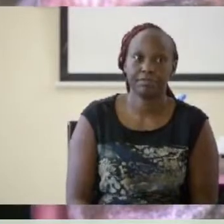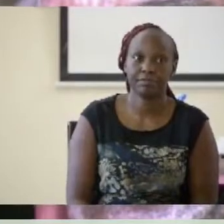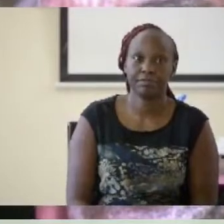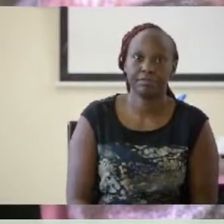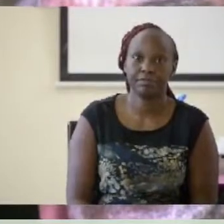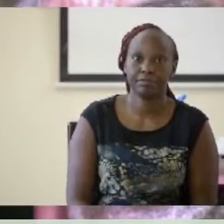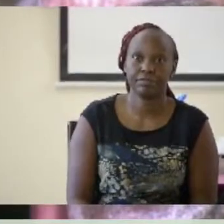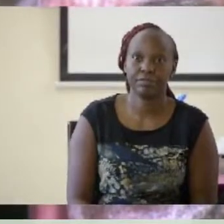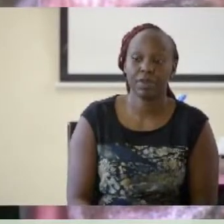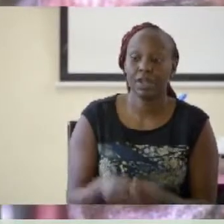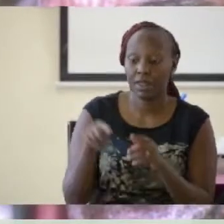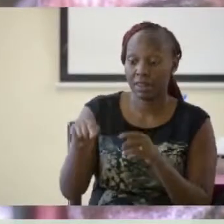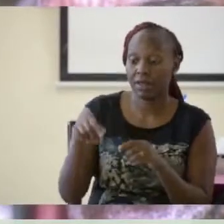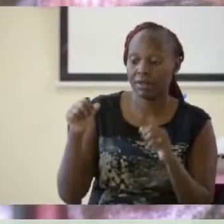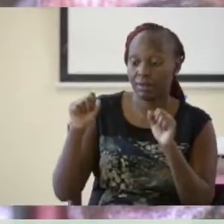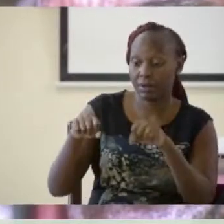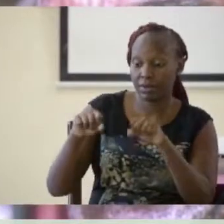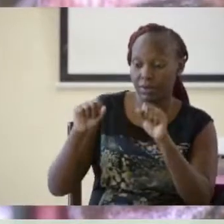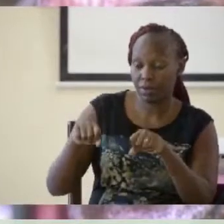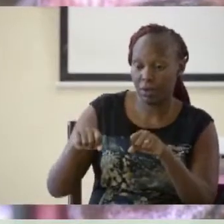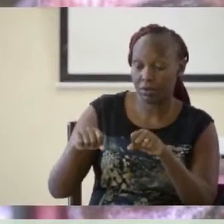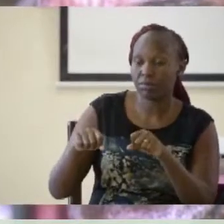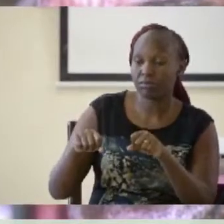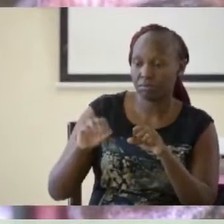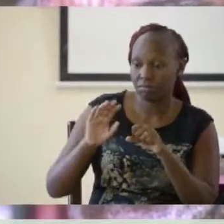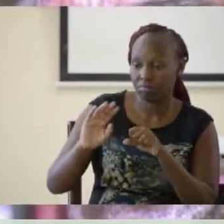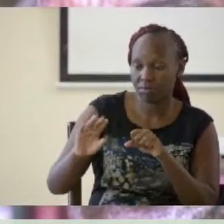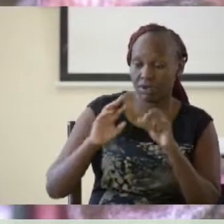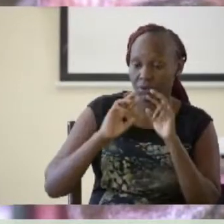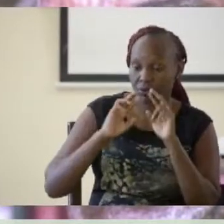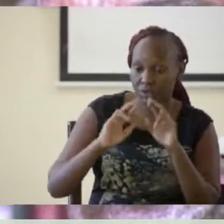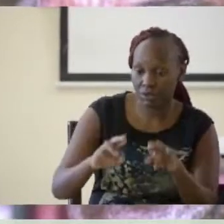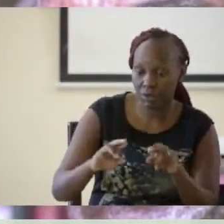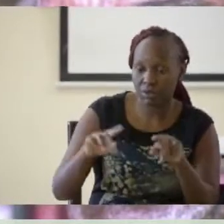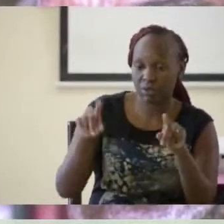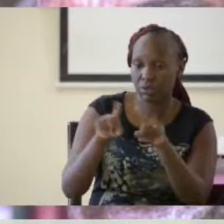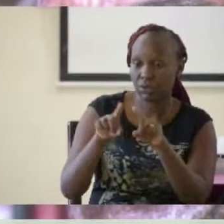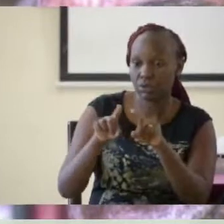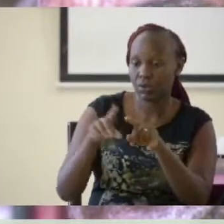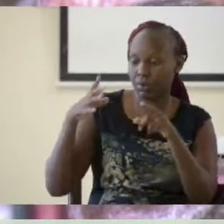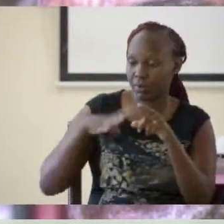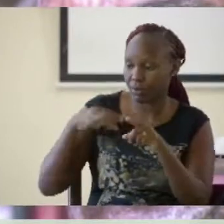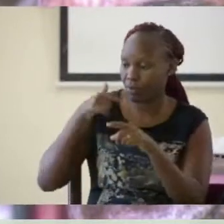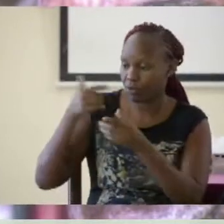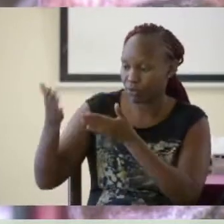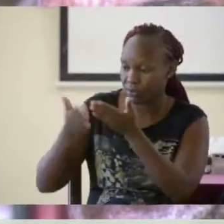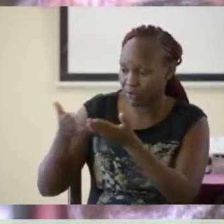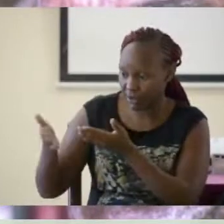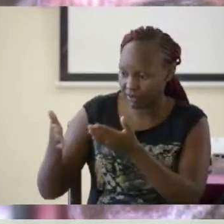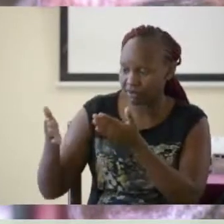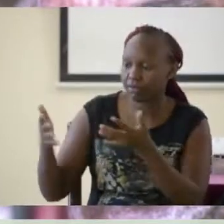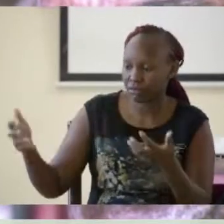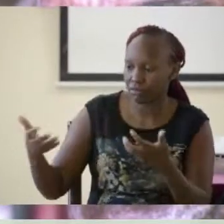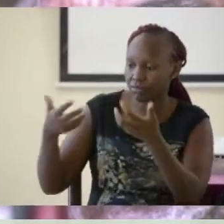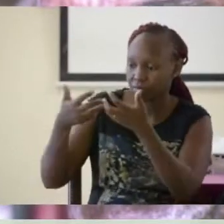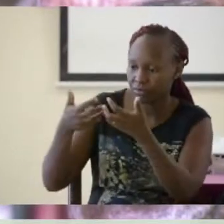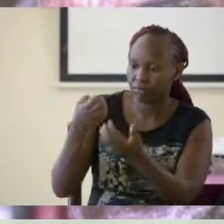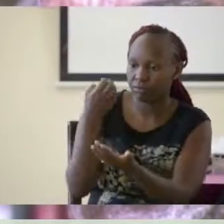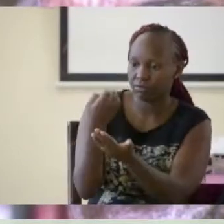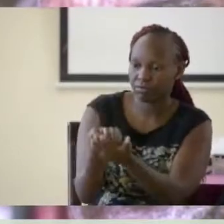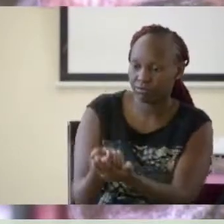And that you can only get by your results, and then by getting the people who are being served to verify